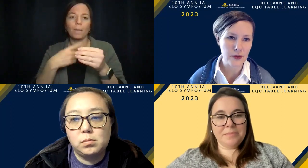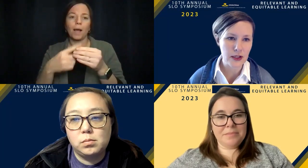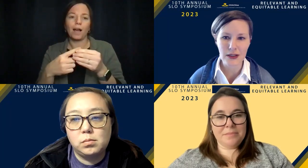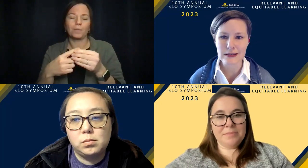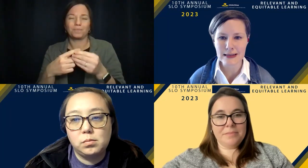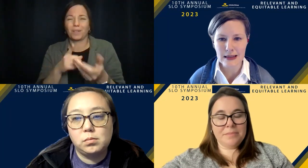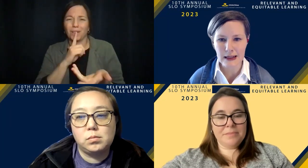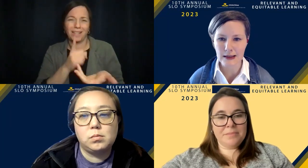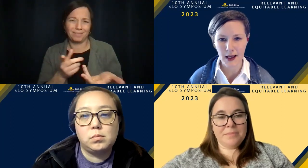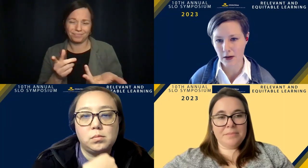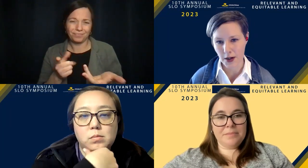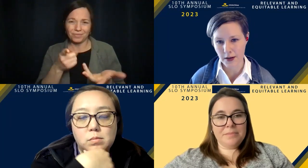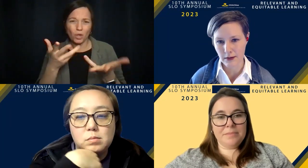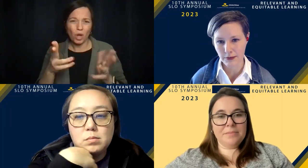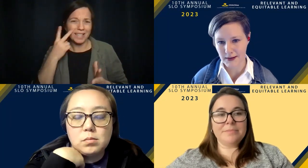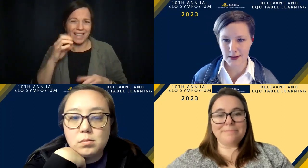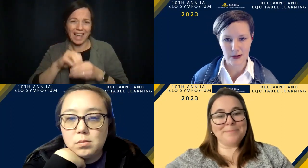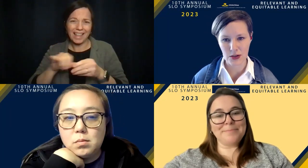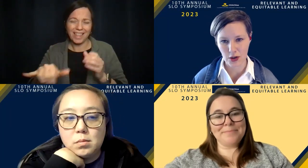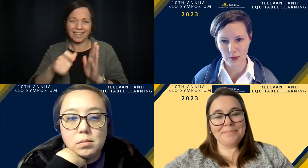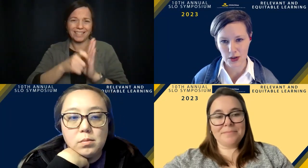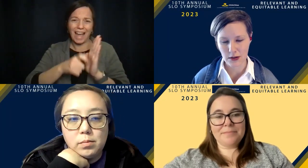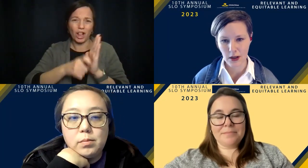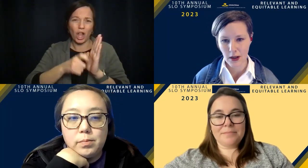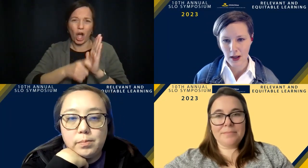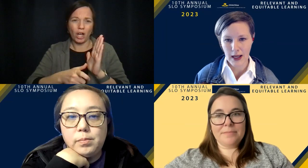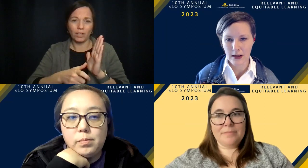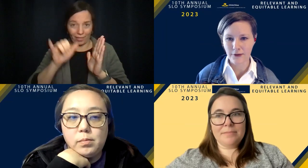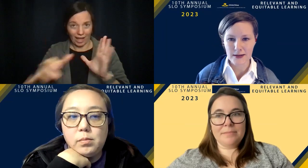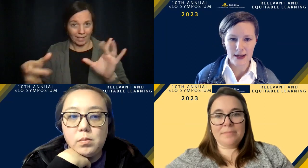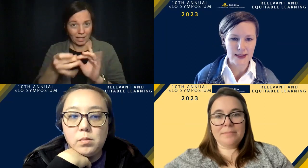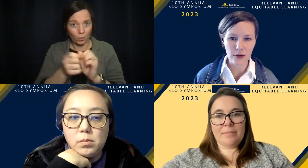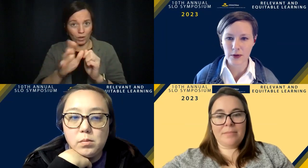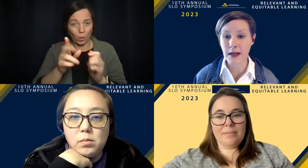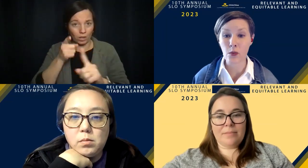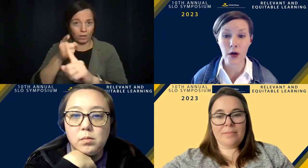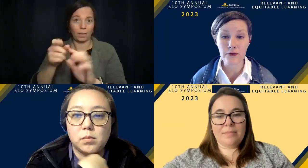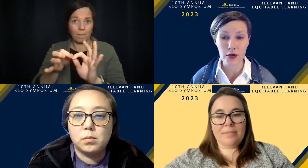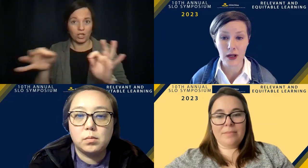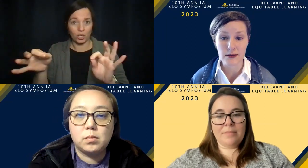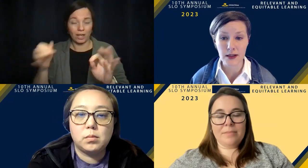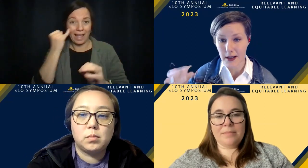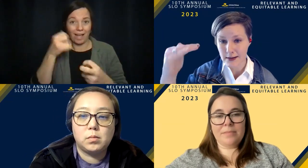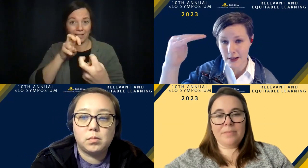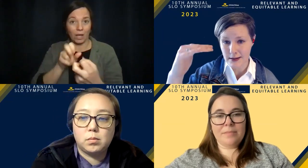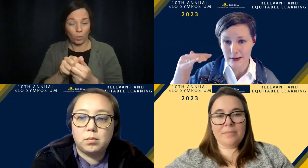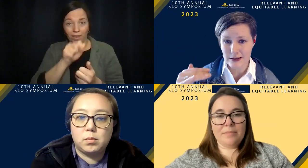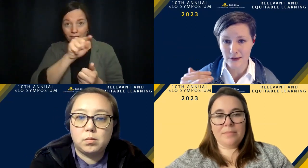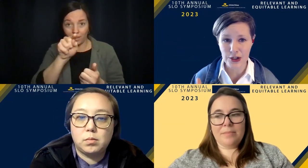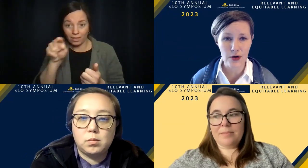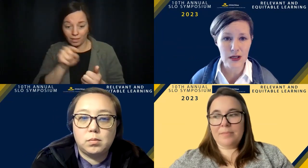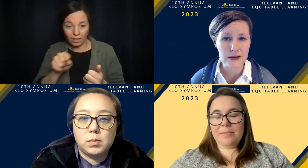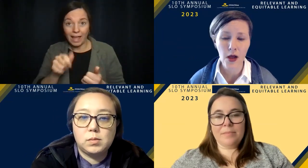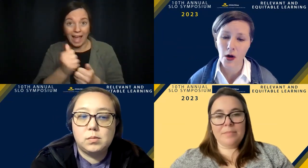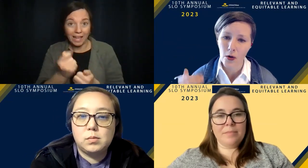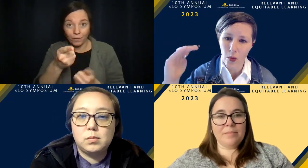know, frankly, you can see that in the catalog. That's connected to your mission. And if I sat down with any one of you and said, I see this list